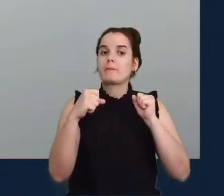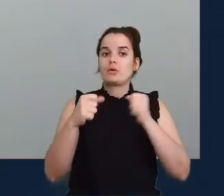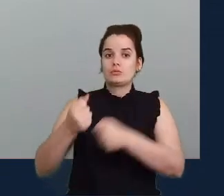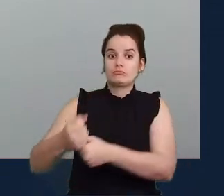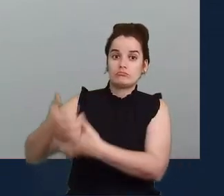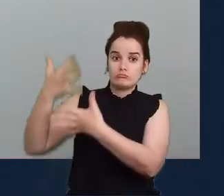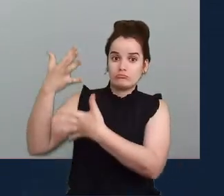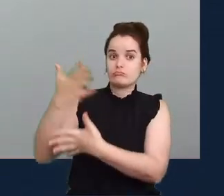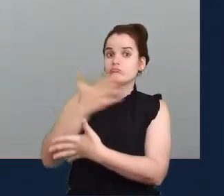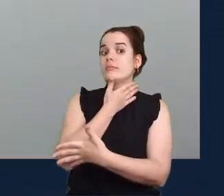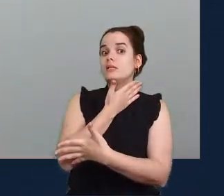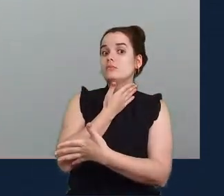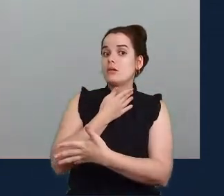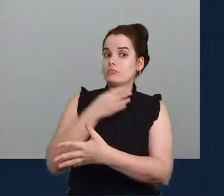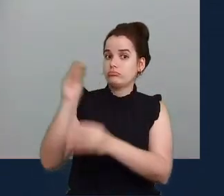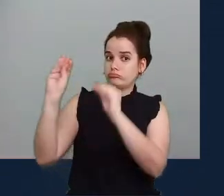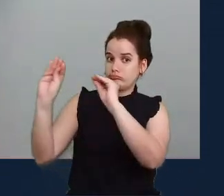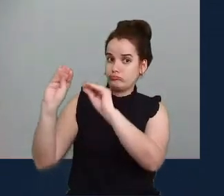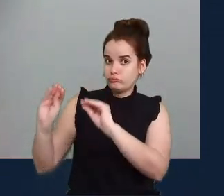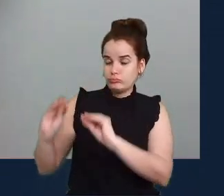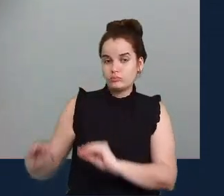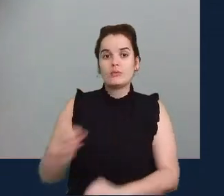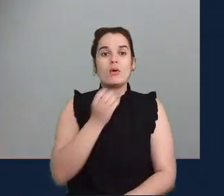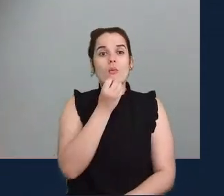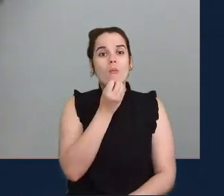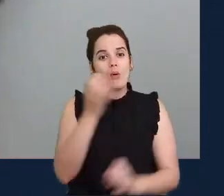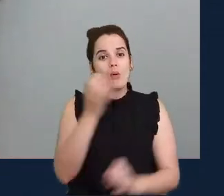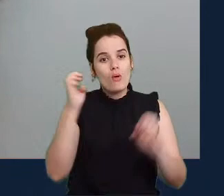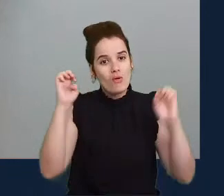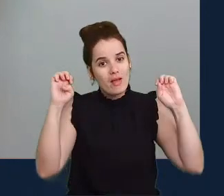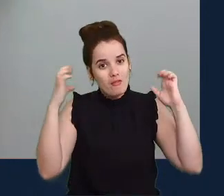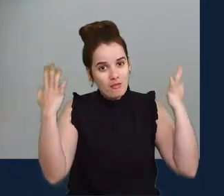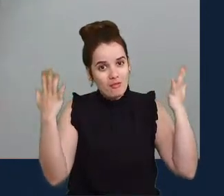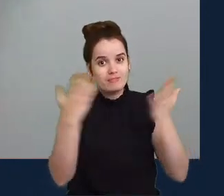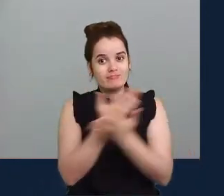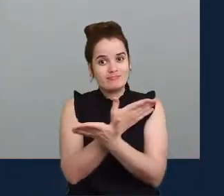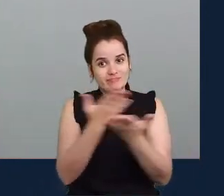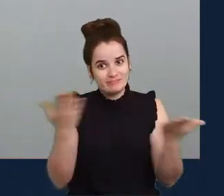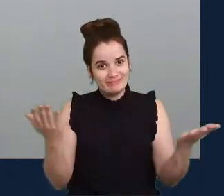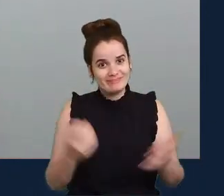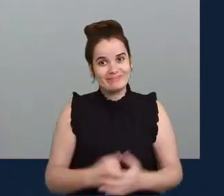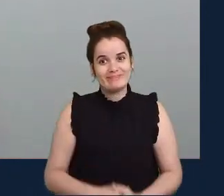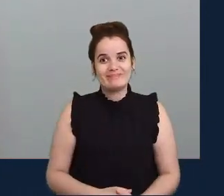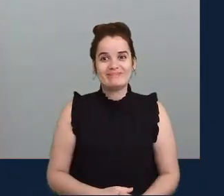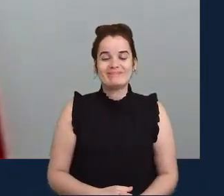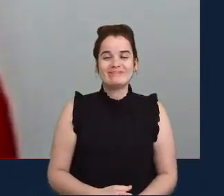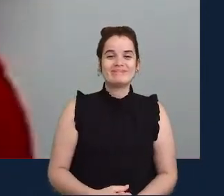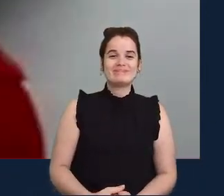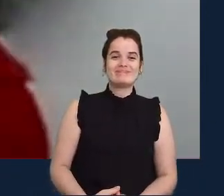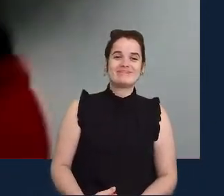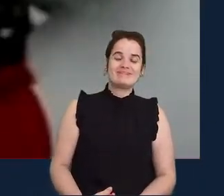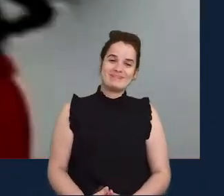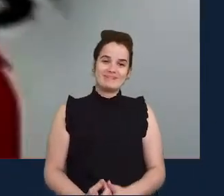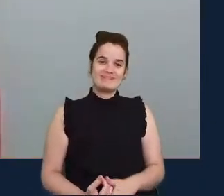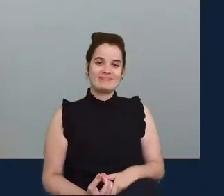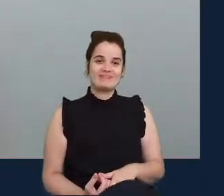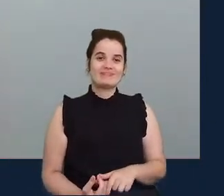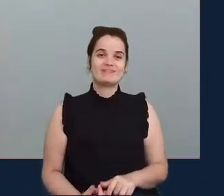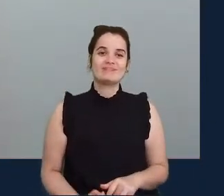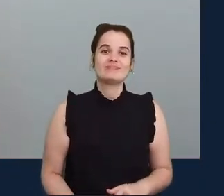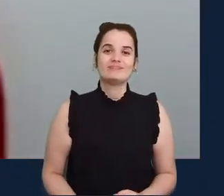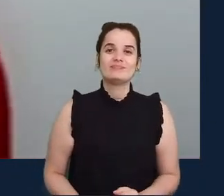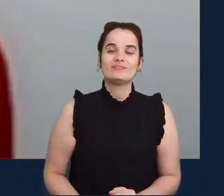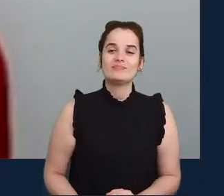be sent through the comments session on YouTube. I wish you all a good